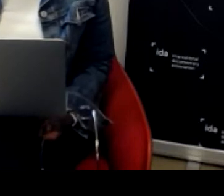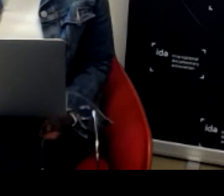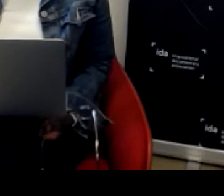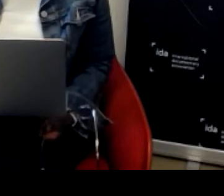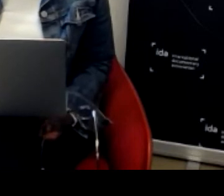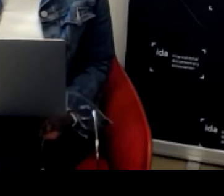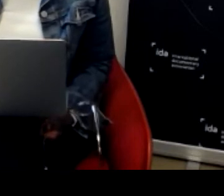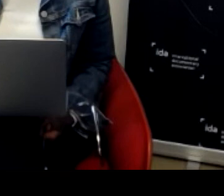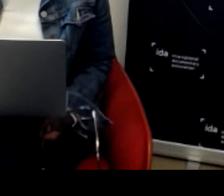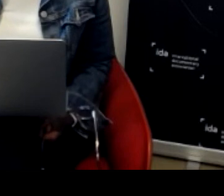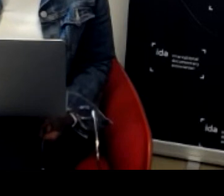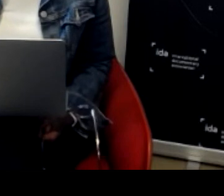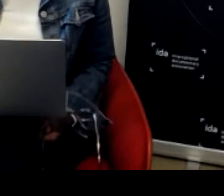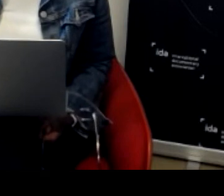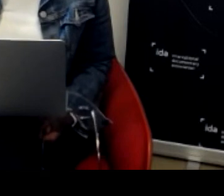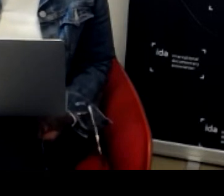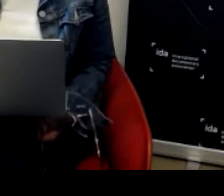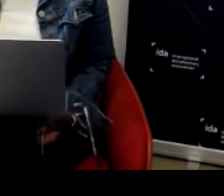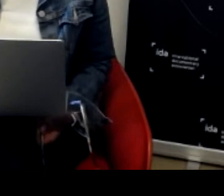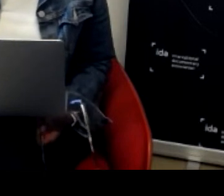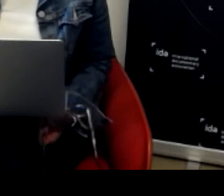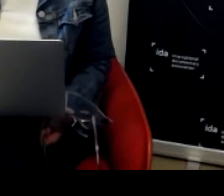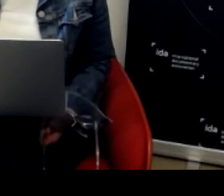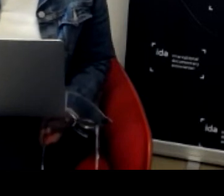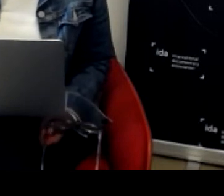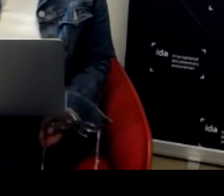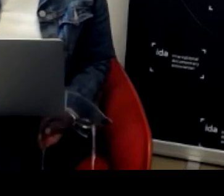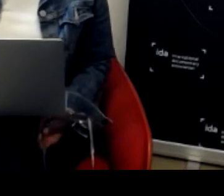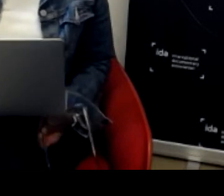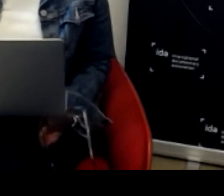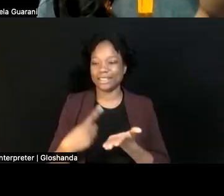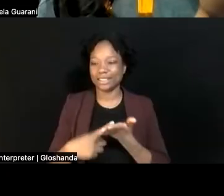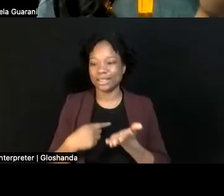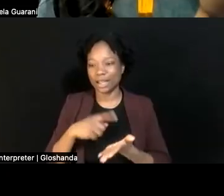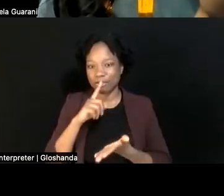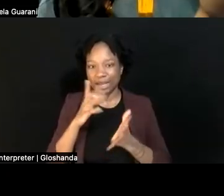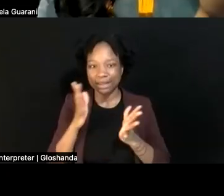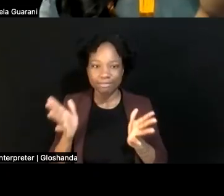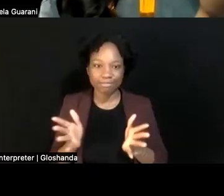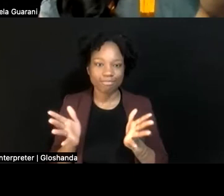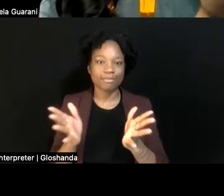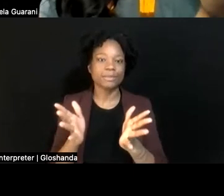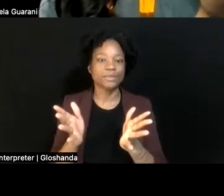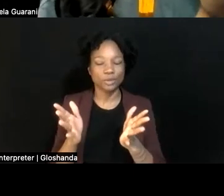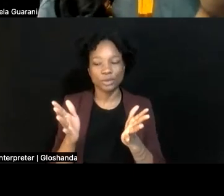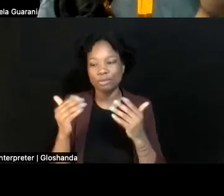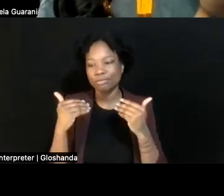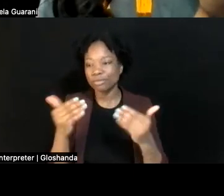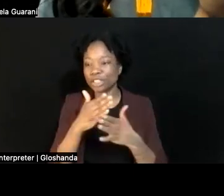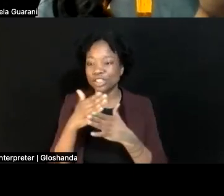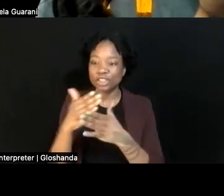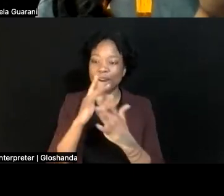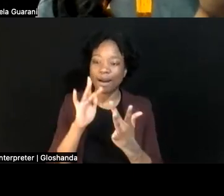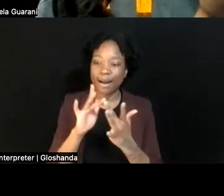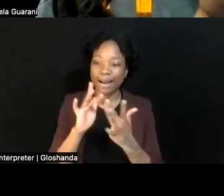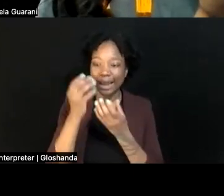just barely got started. So I really do encourage you to put contact information for the panelists.